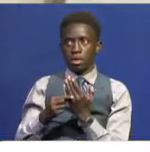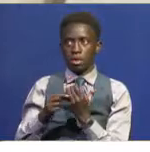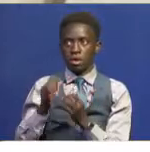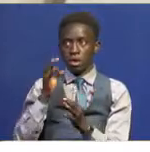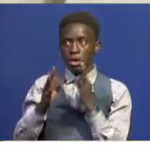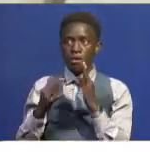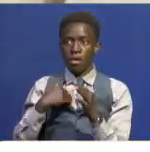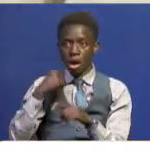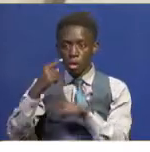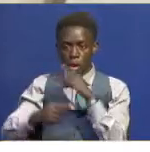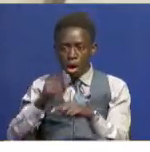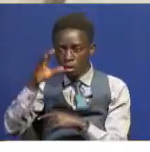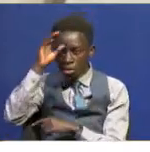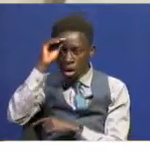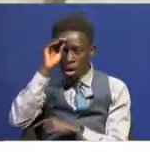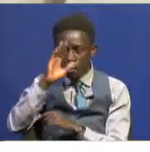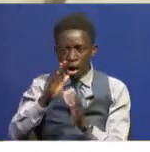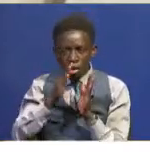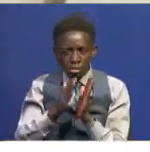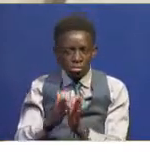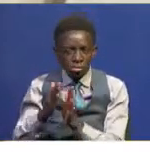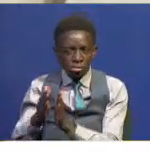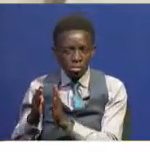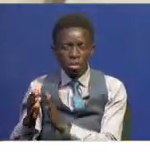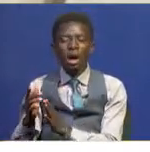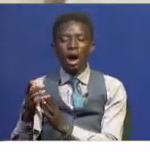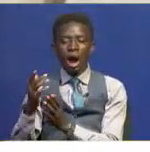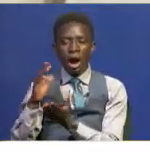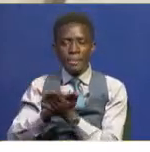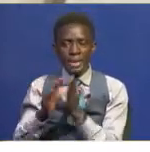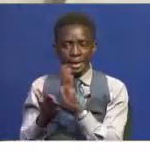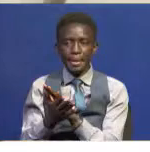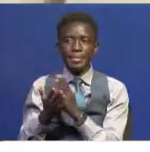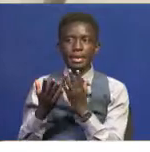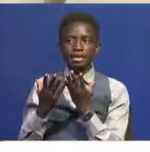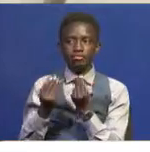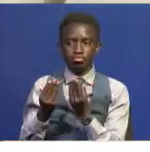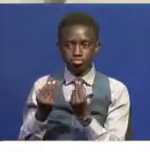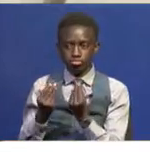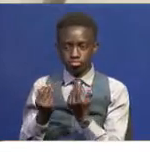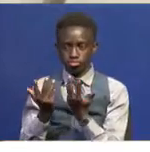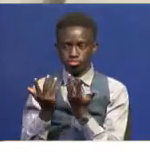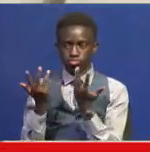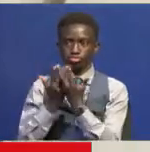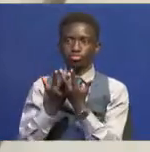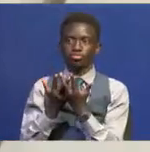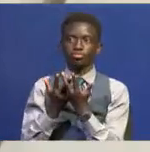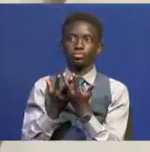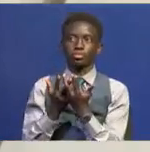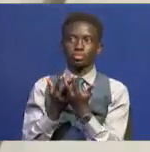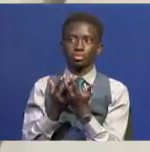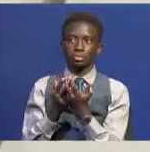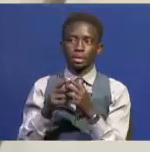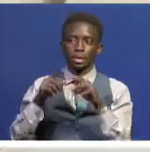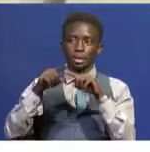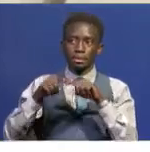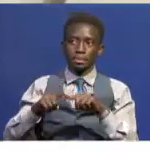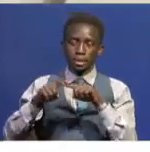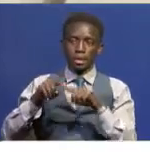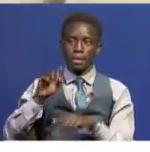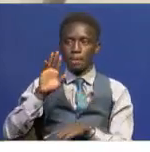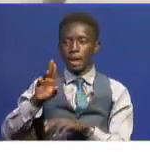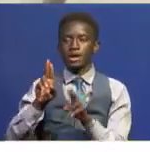it will continue learning your patterns. It will continue to be as efficient as possible mm-hmm. based on your needs and